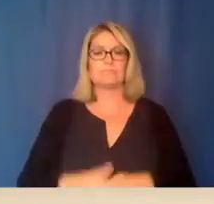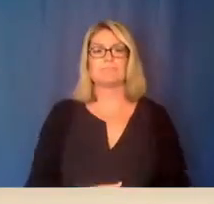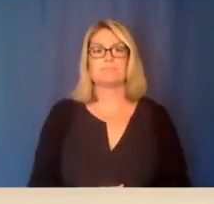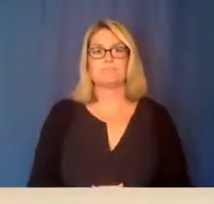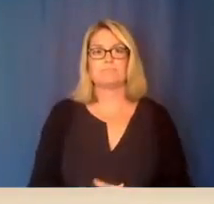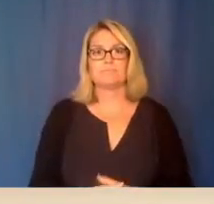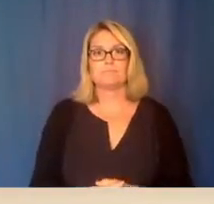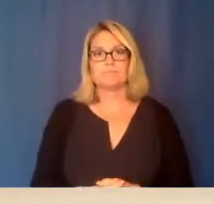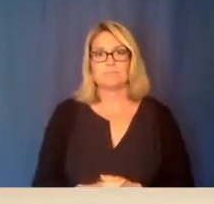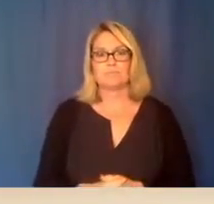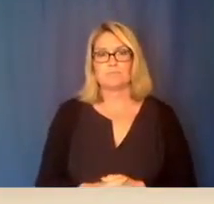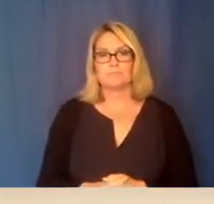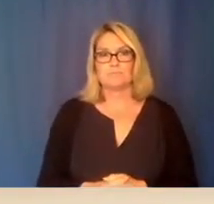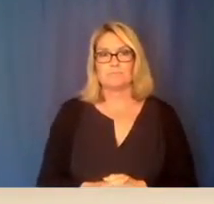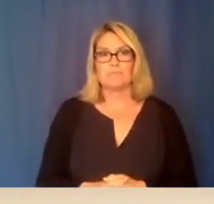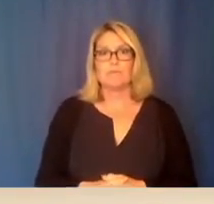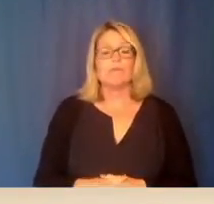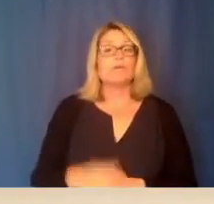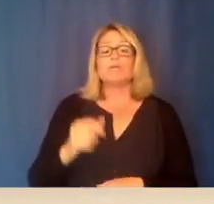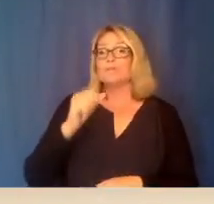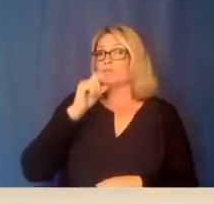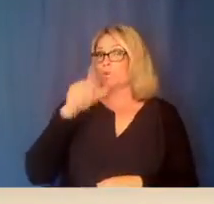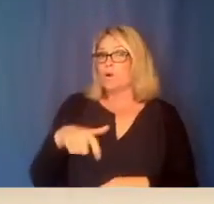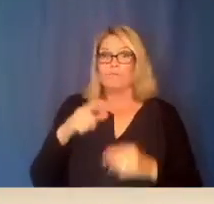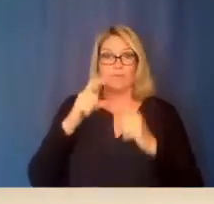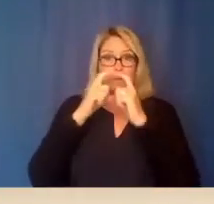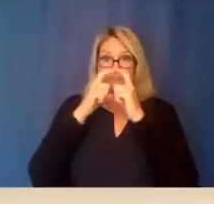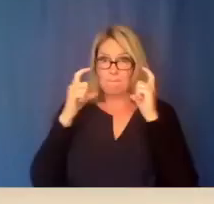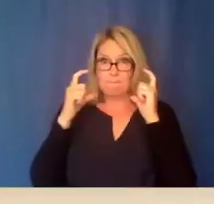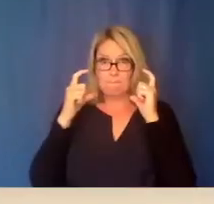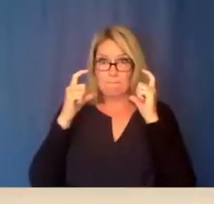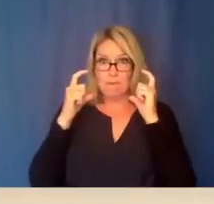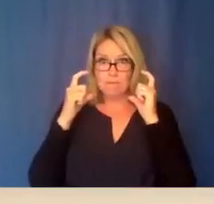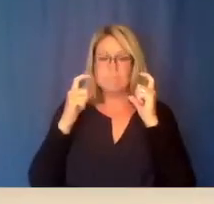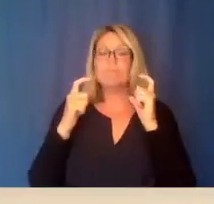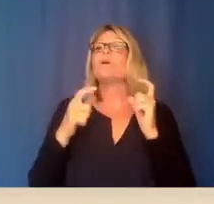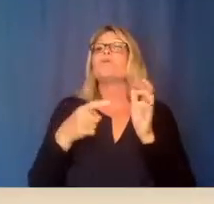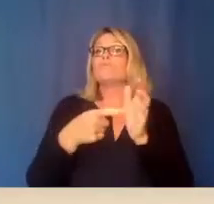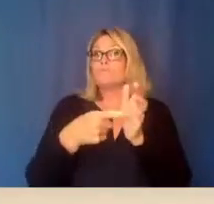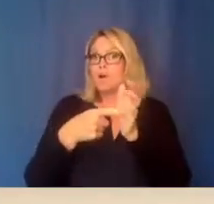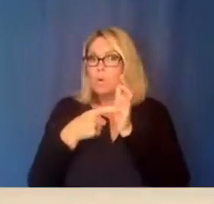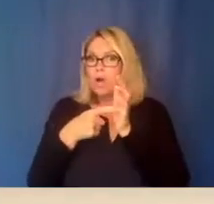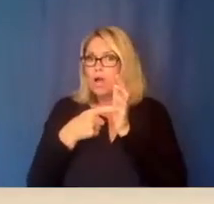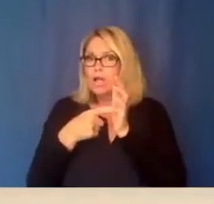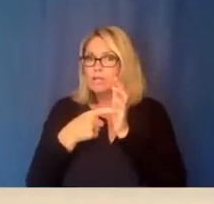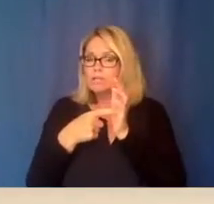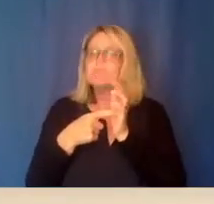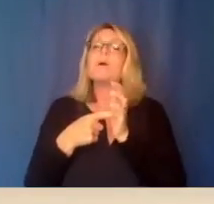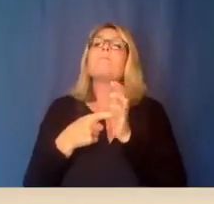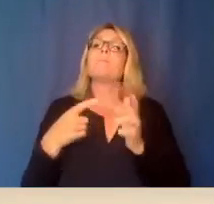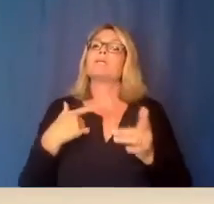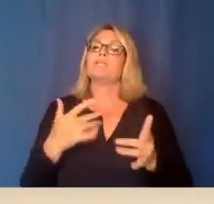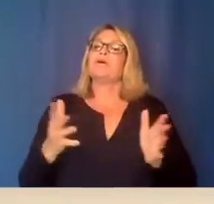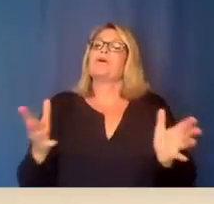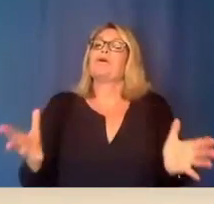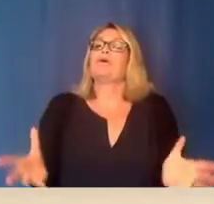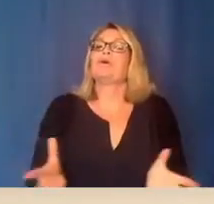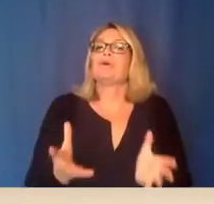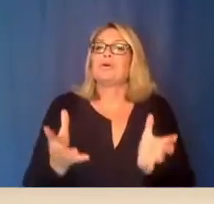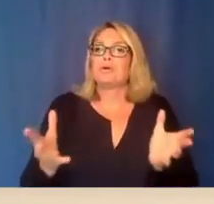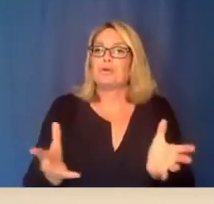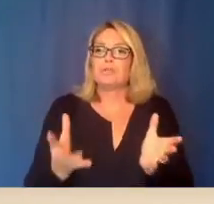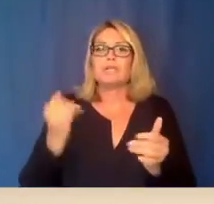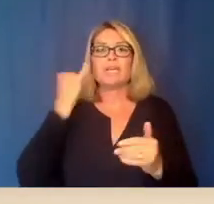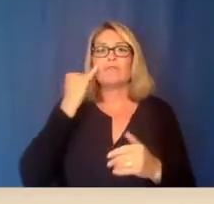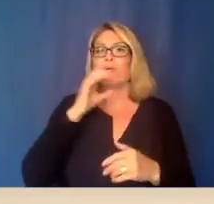Non-medical masks are no longer required, but they will continue to be encouraged in indoor settings for individuals aged 12